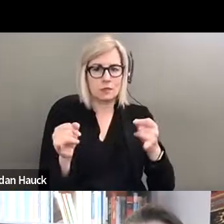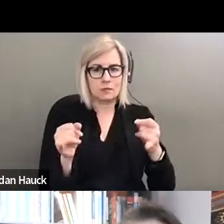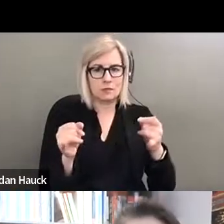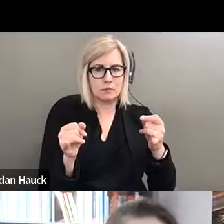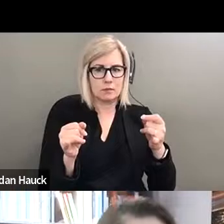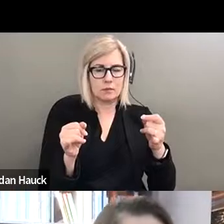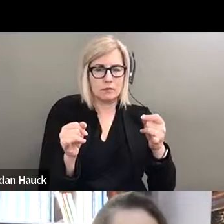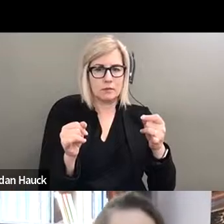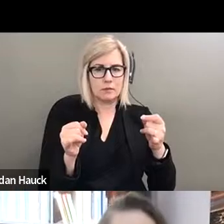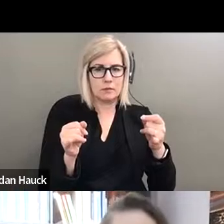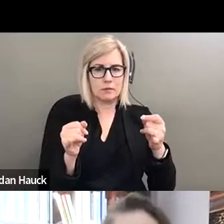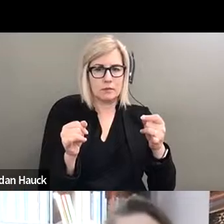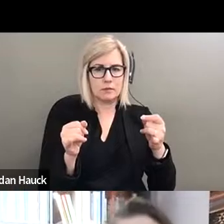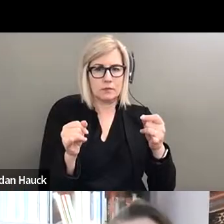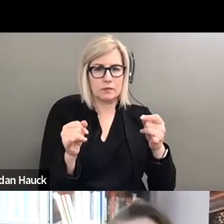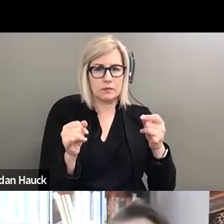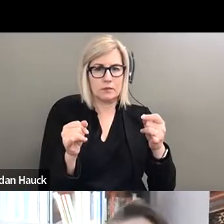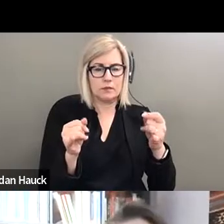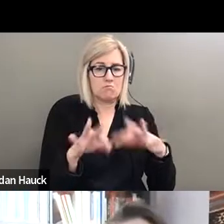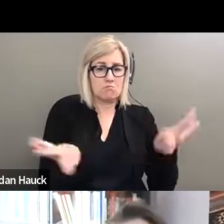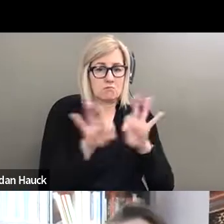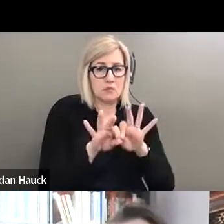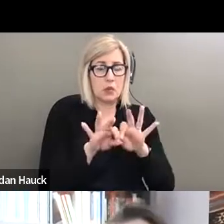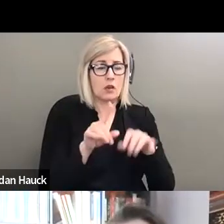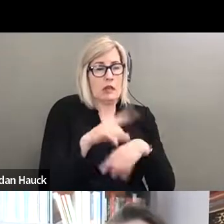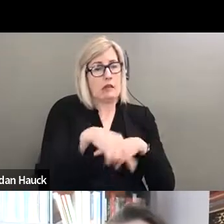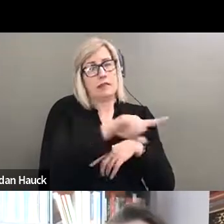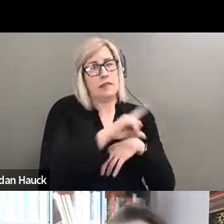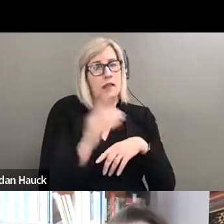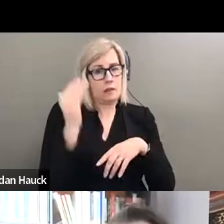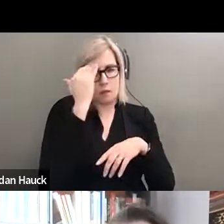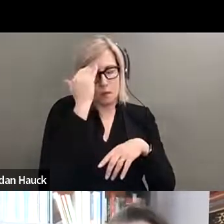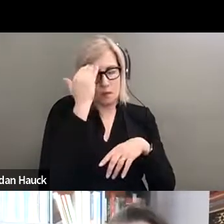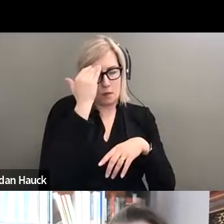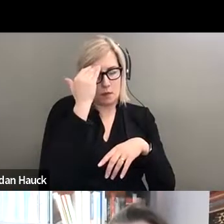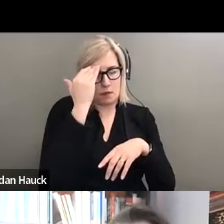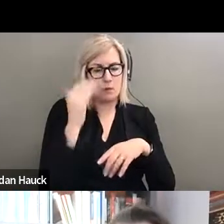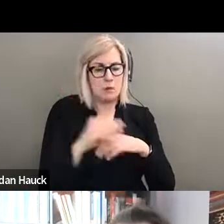because it's important that they know what is